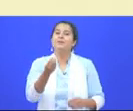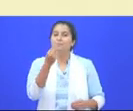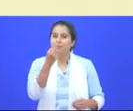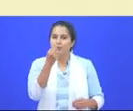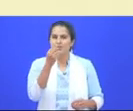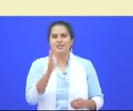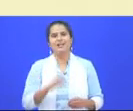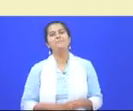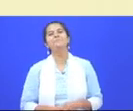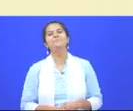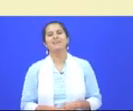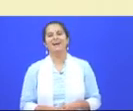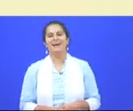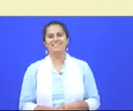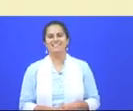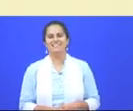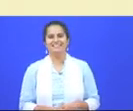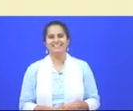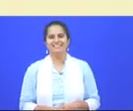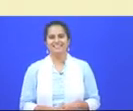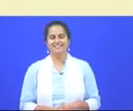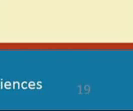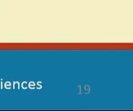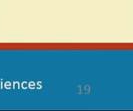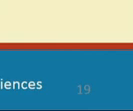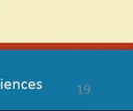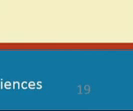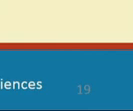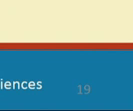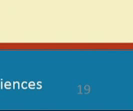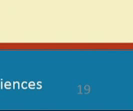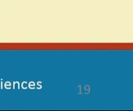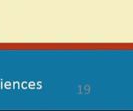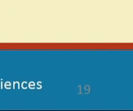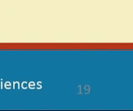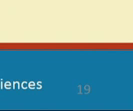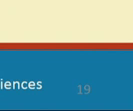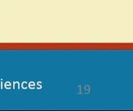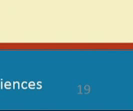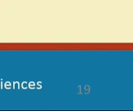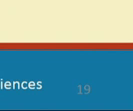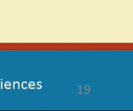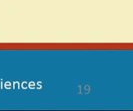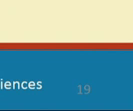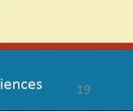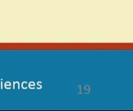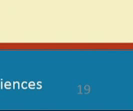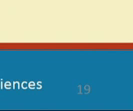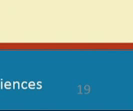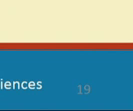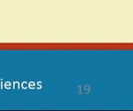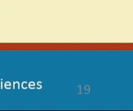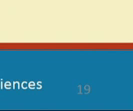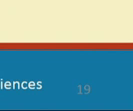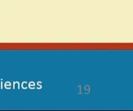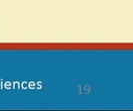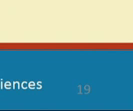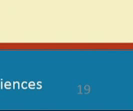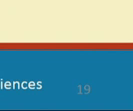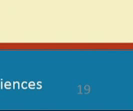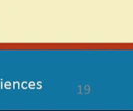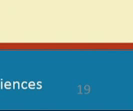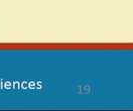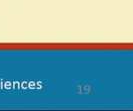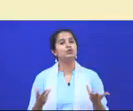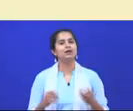petikayam bhojanam asti. So now we'll move on to the feminine cases, and there we have the case where you